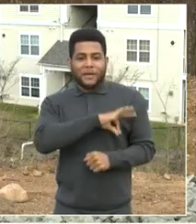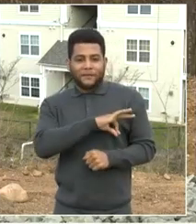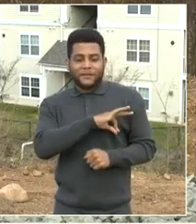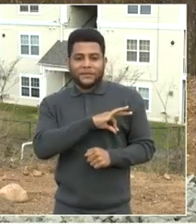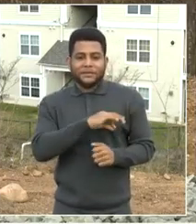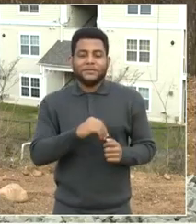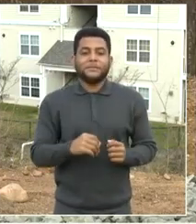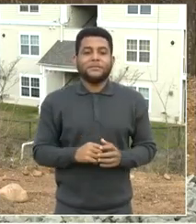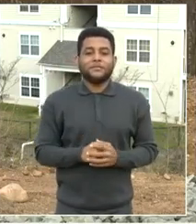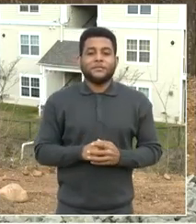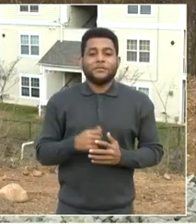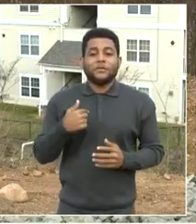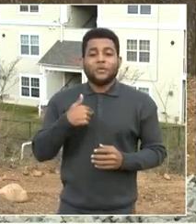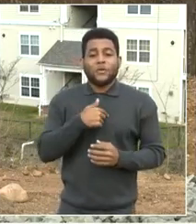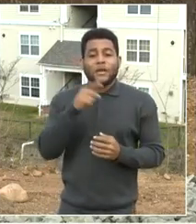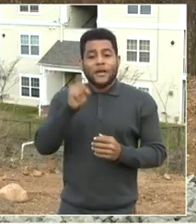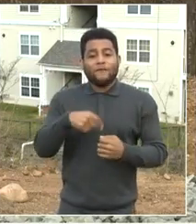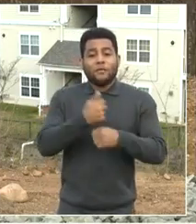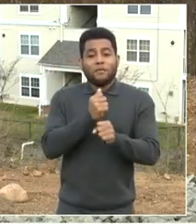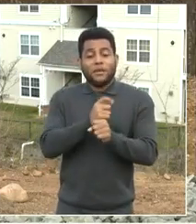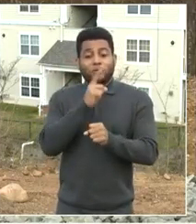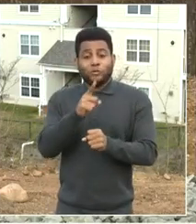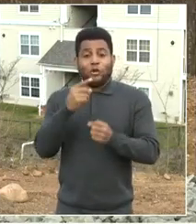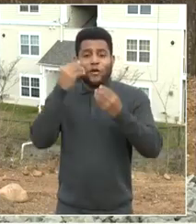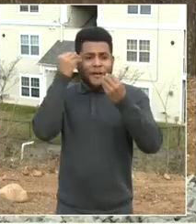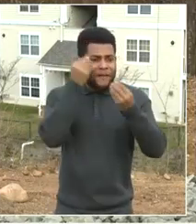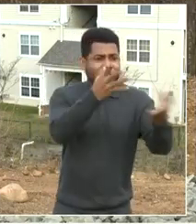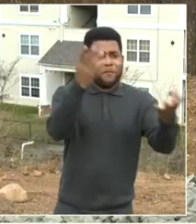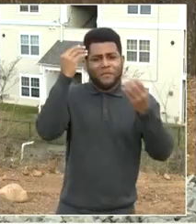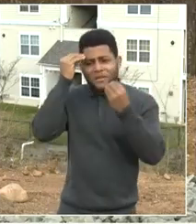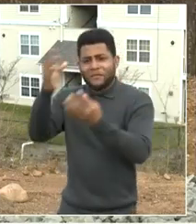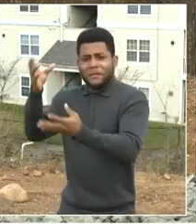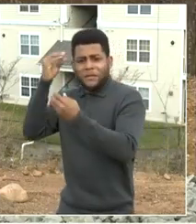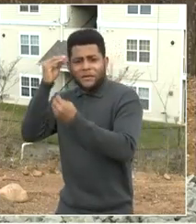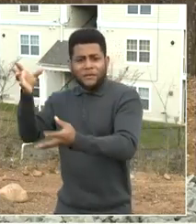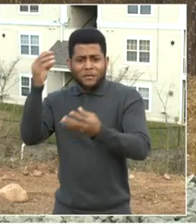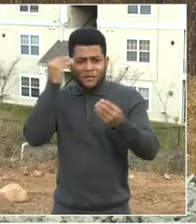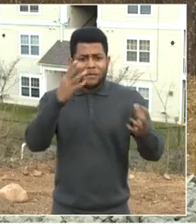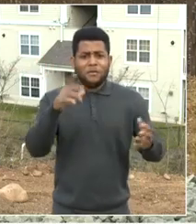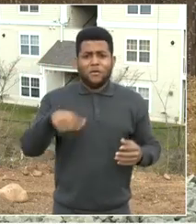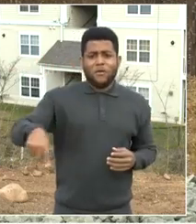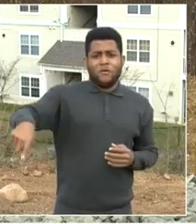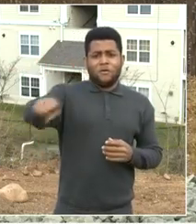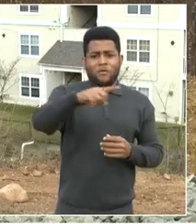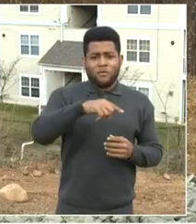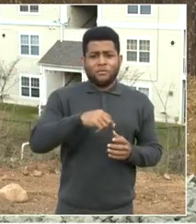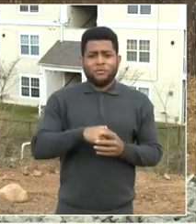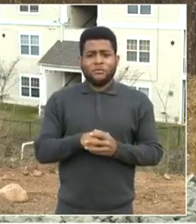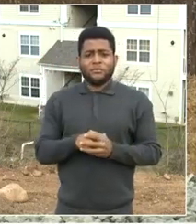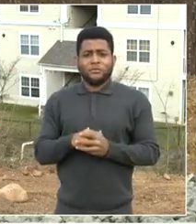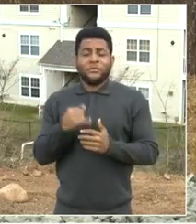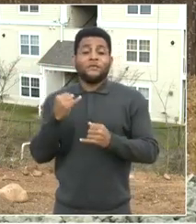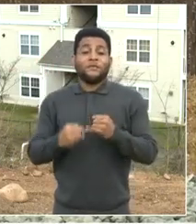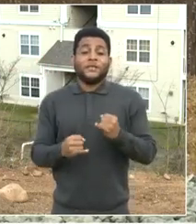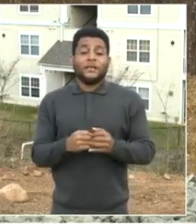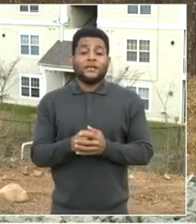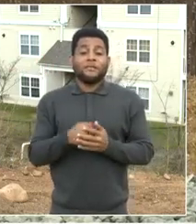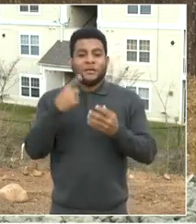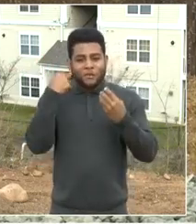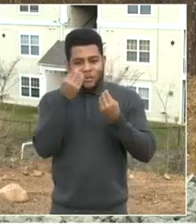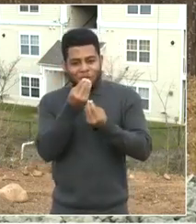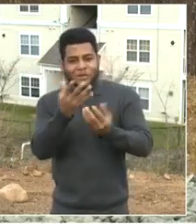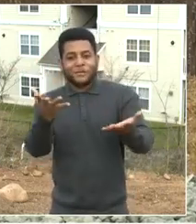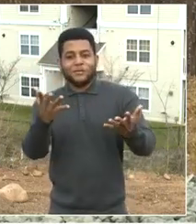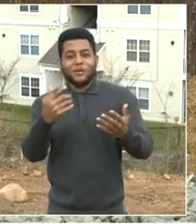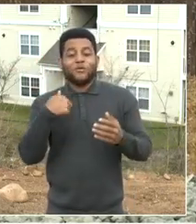at promoting that. So just in closing, just also like to reference, we work with a network of community-based